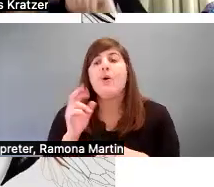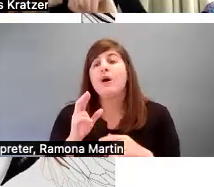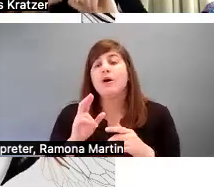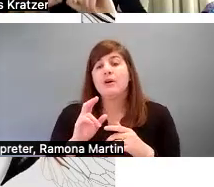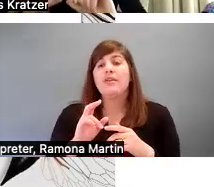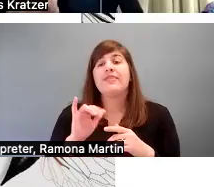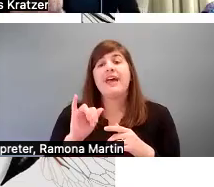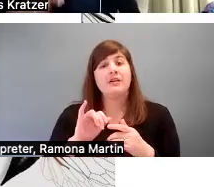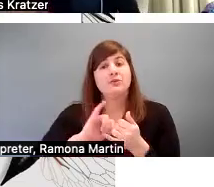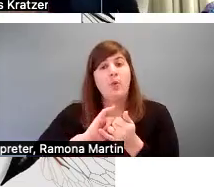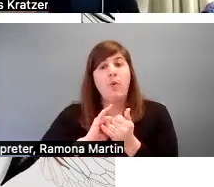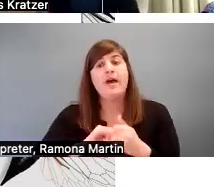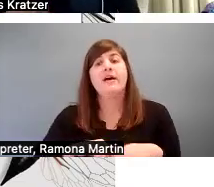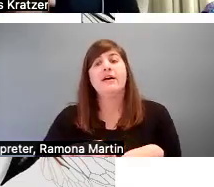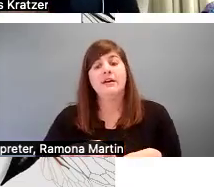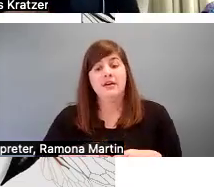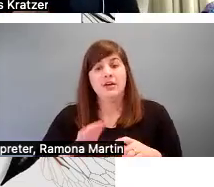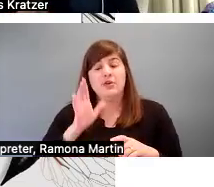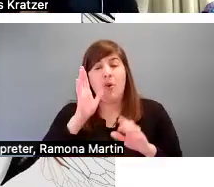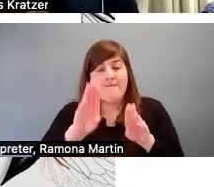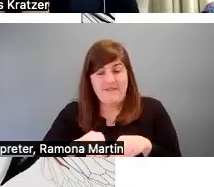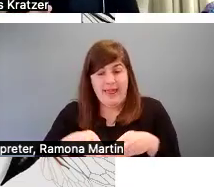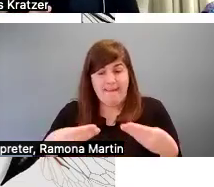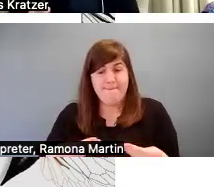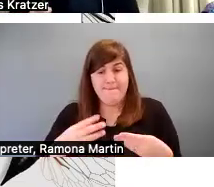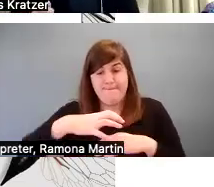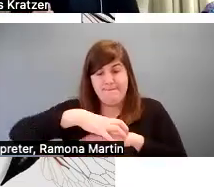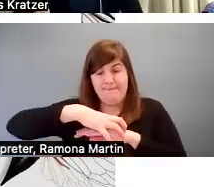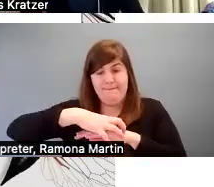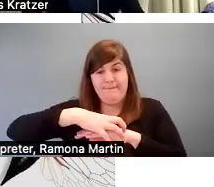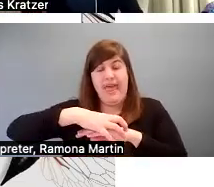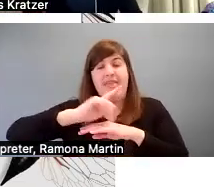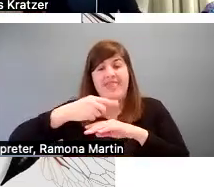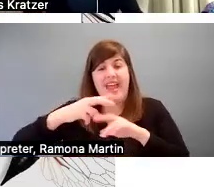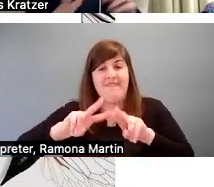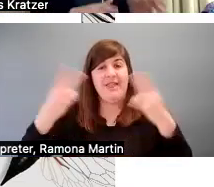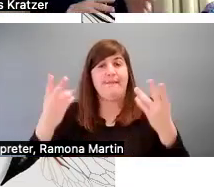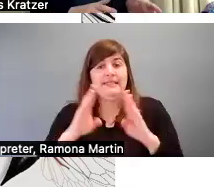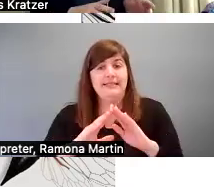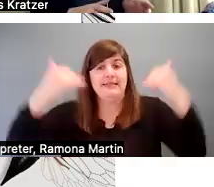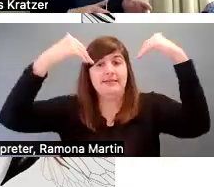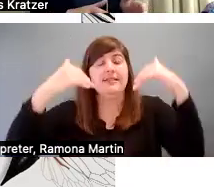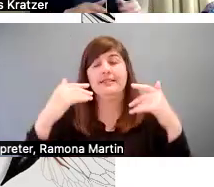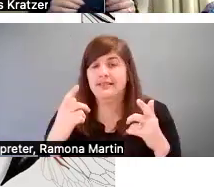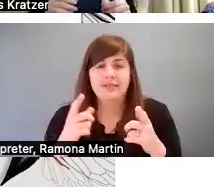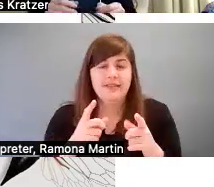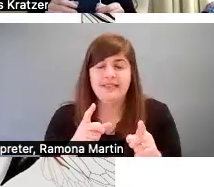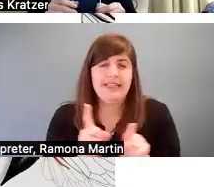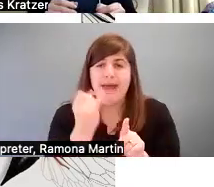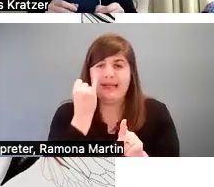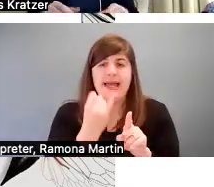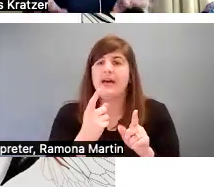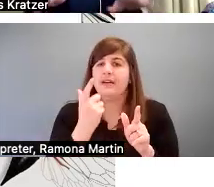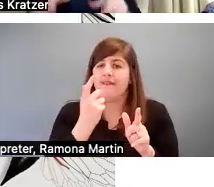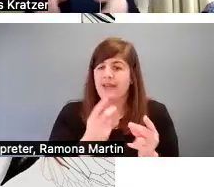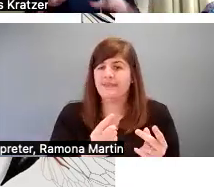like set in the counter and then it pops up, it's like that, but it happens really fast. Crickets, on the other hand, make their